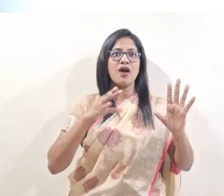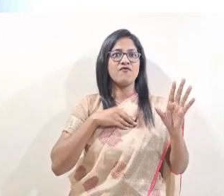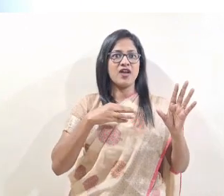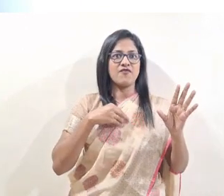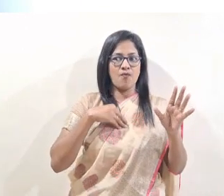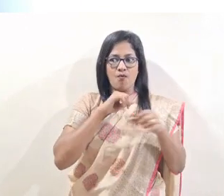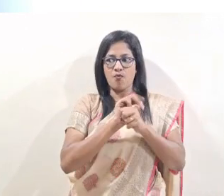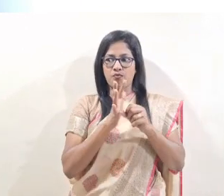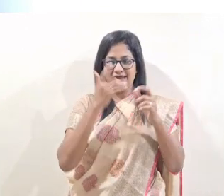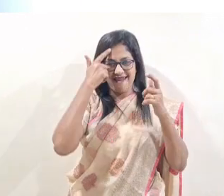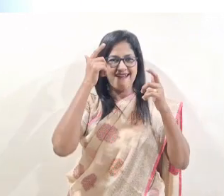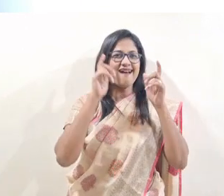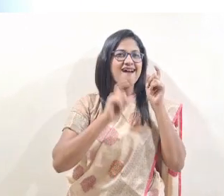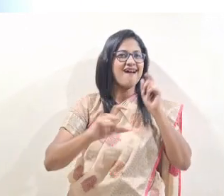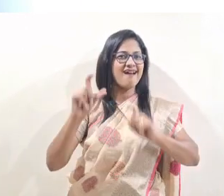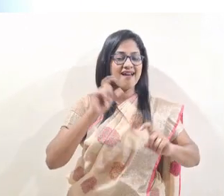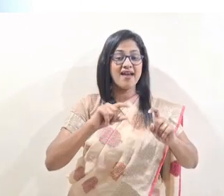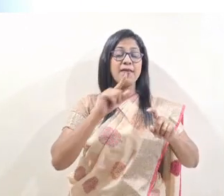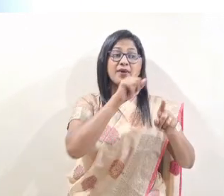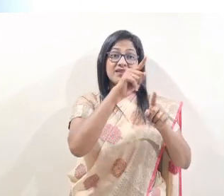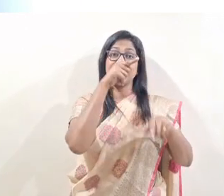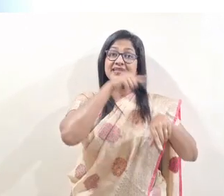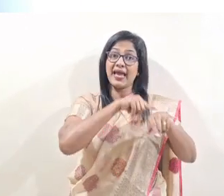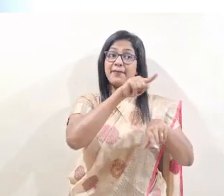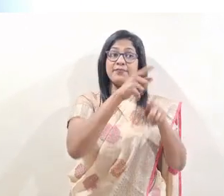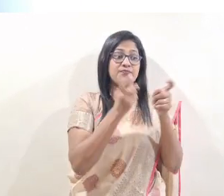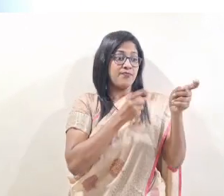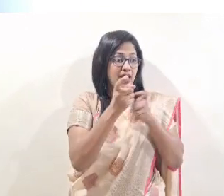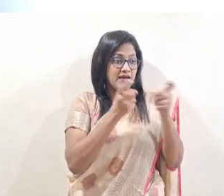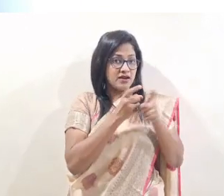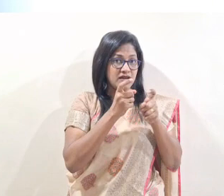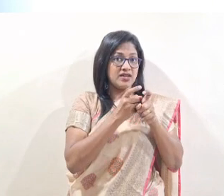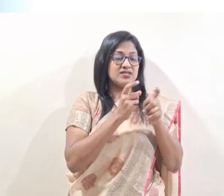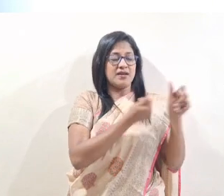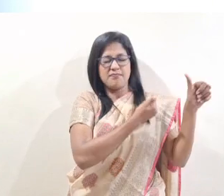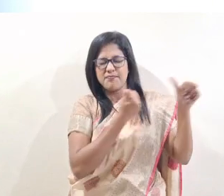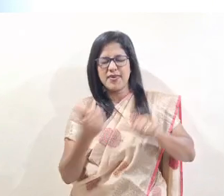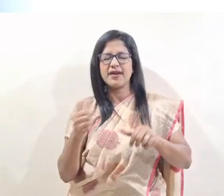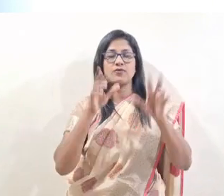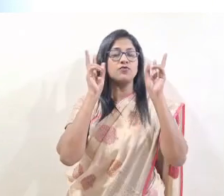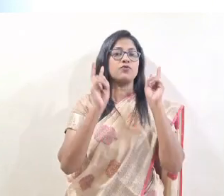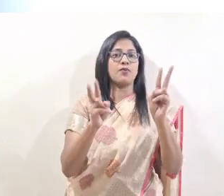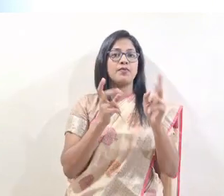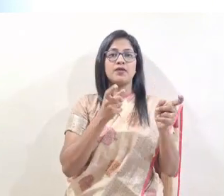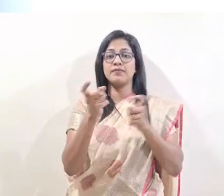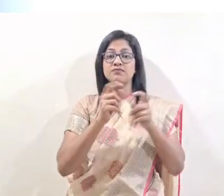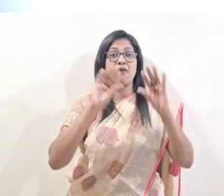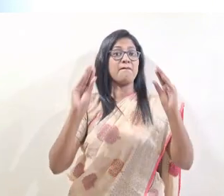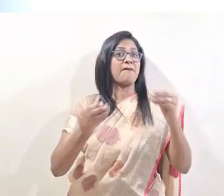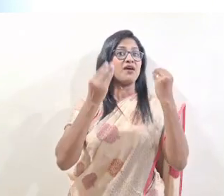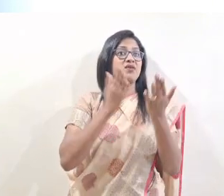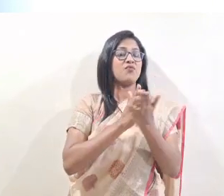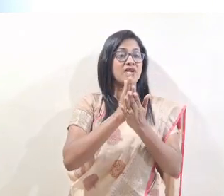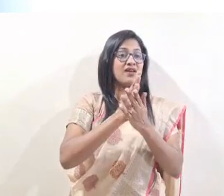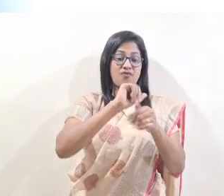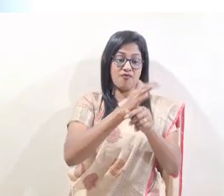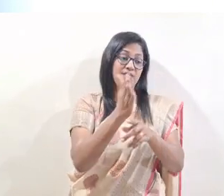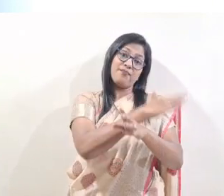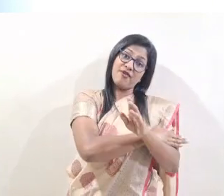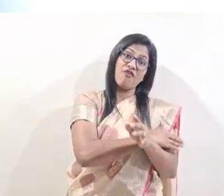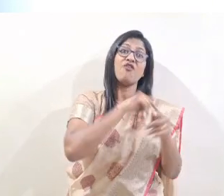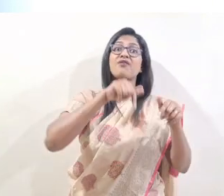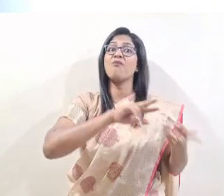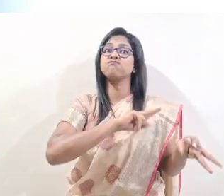and how we could manage and came back to the normal operations in a better way than what we were doing pre-COVID